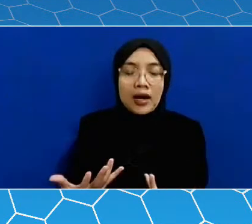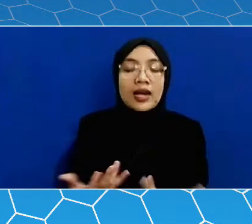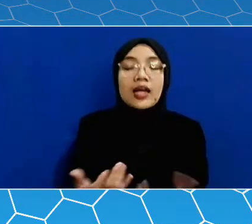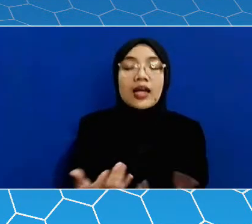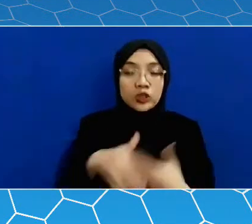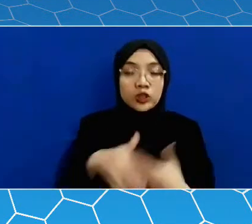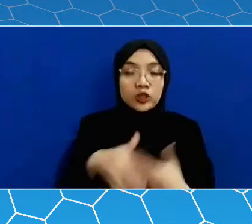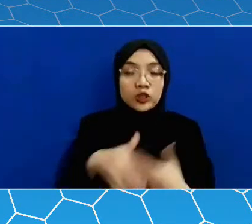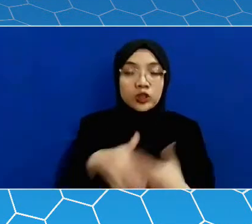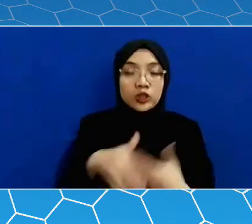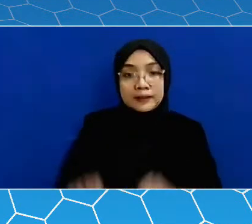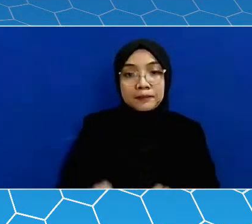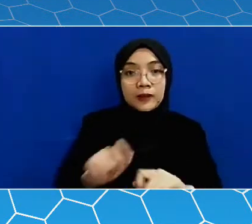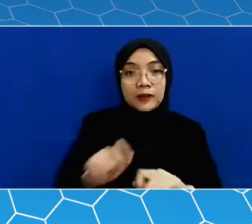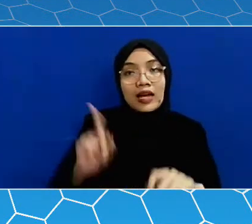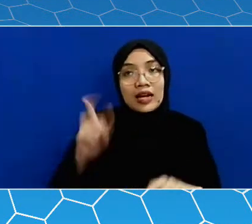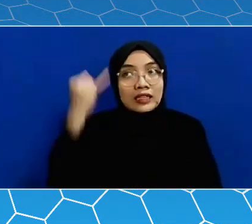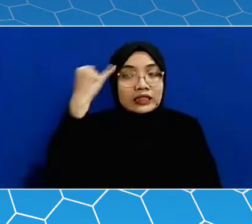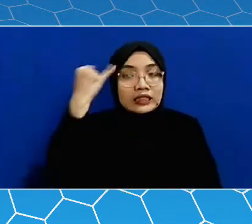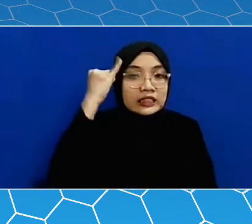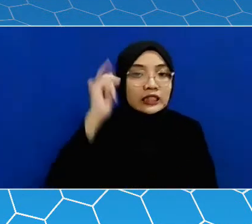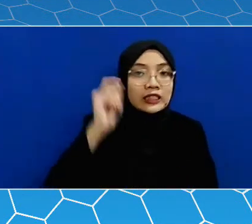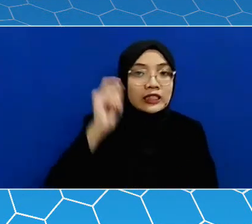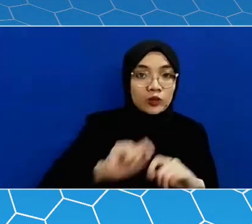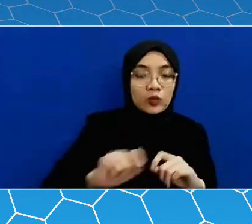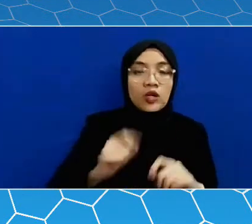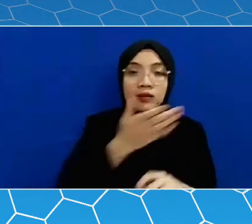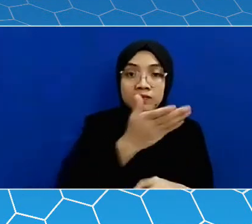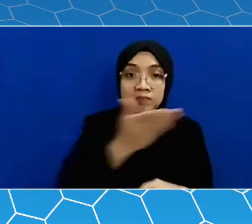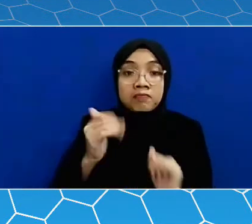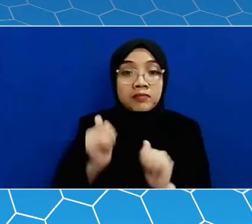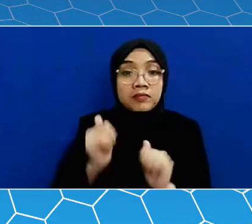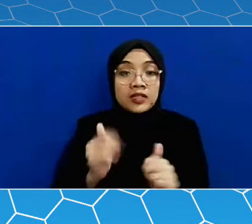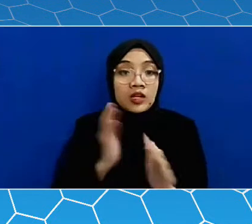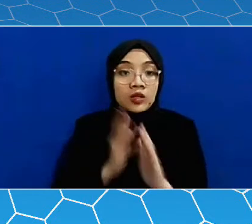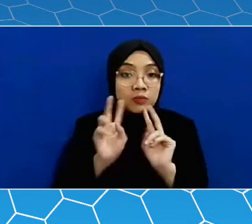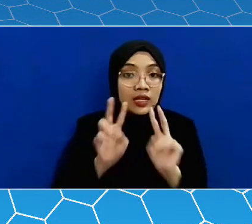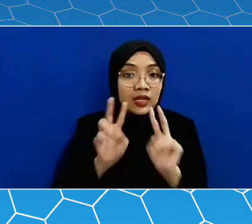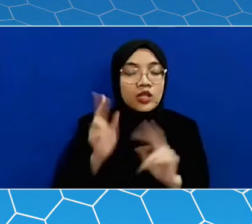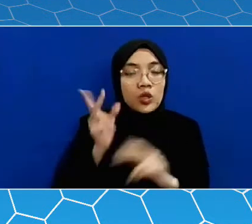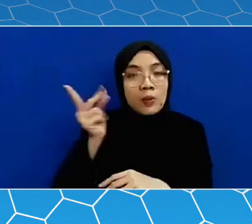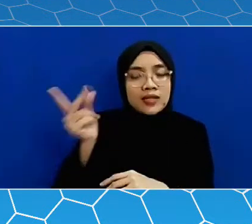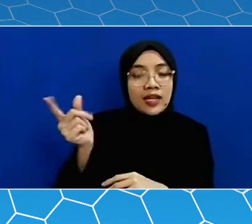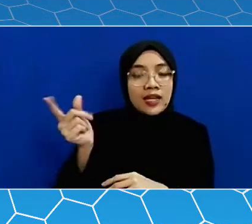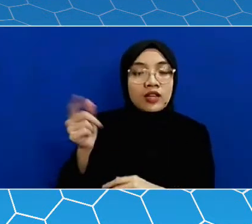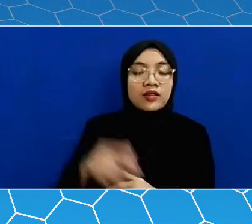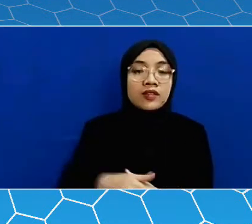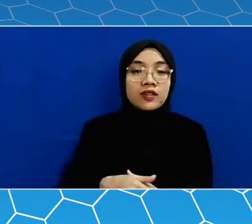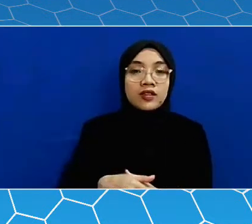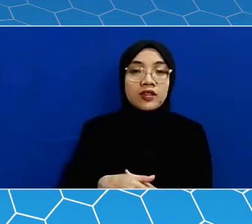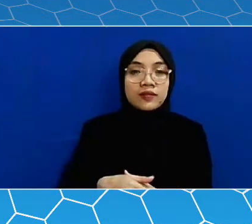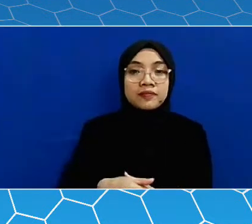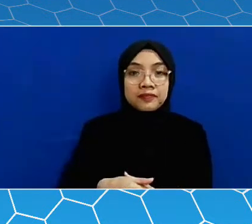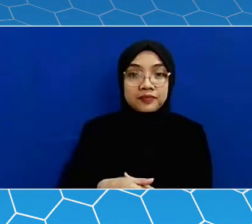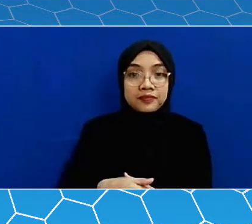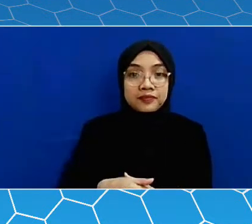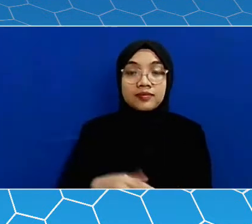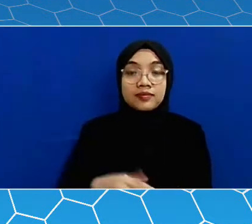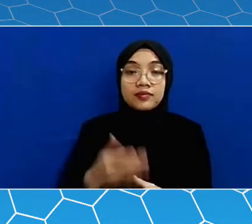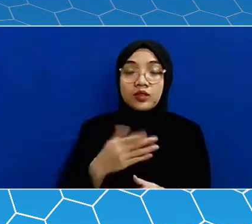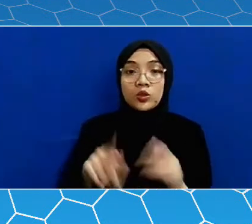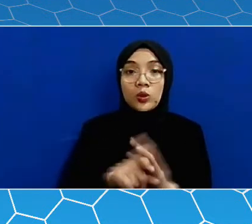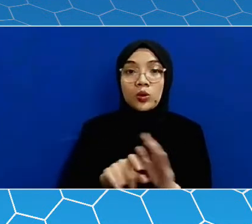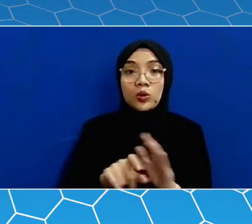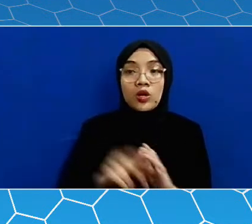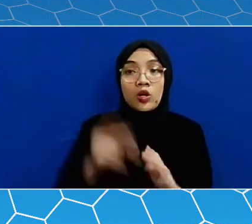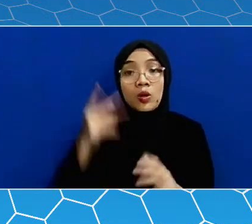and you can punch in your hospital and see where you fall within that model health system. So again, this is data is helping us